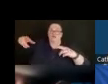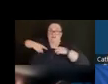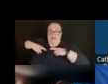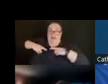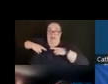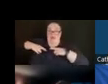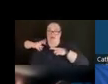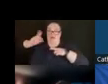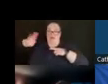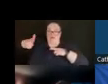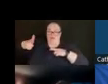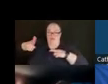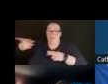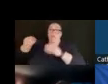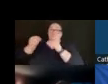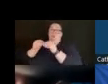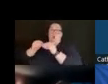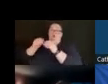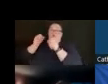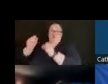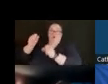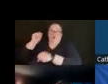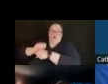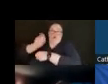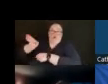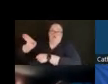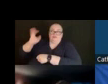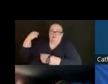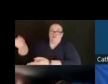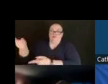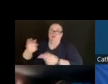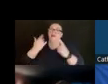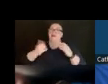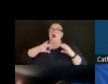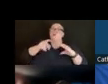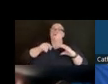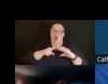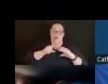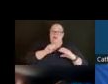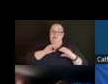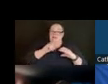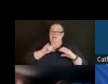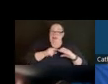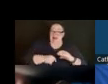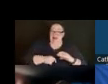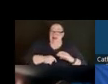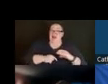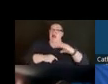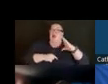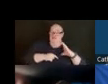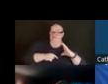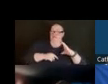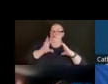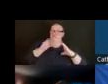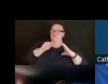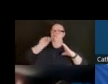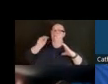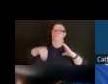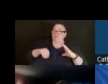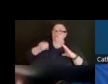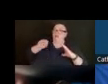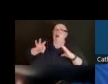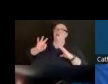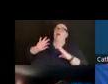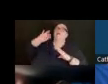work history. Now Johnny's SSDI benefit is going to change to be set equal to 50% of